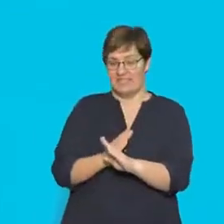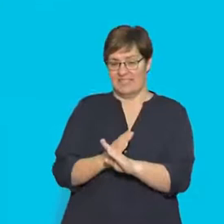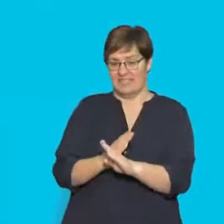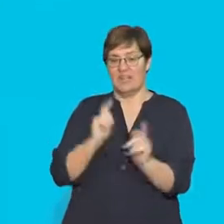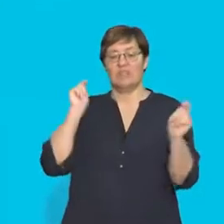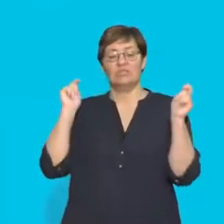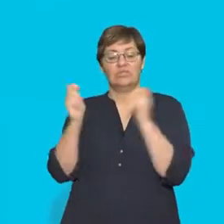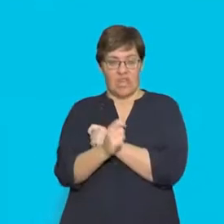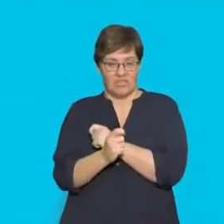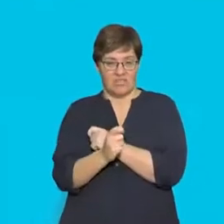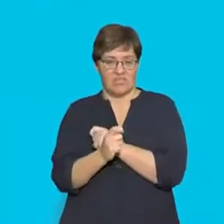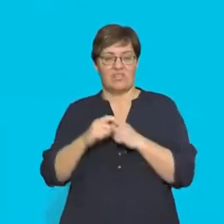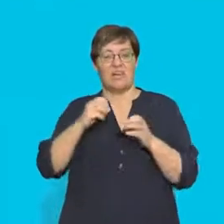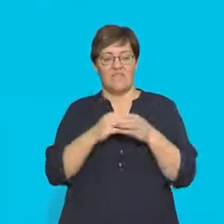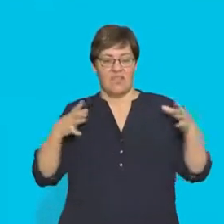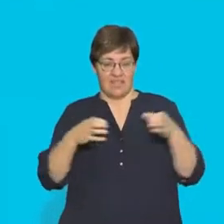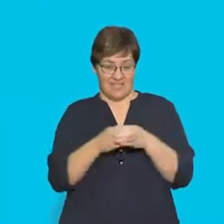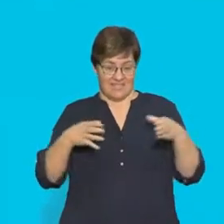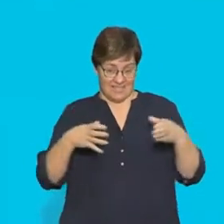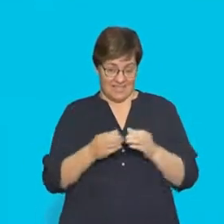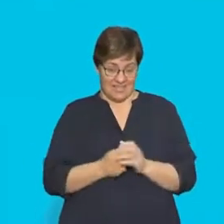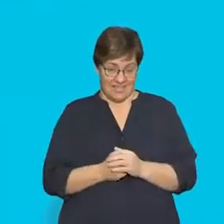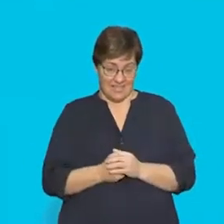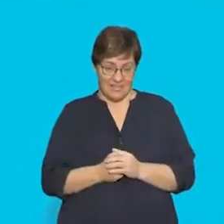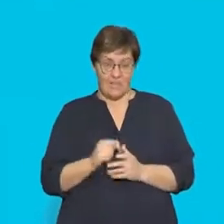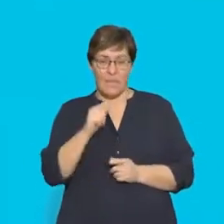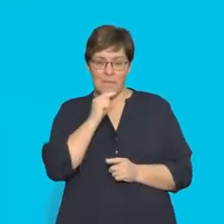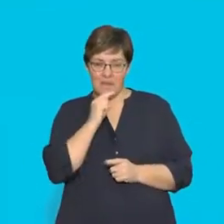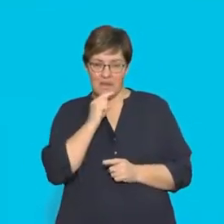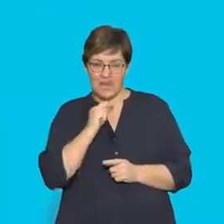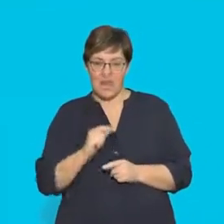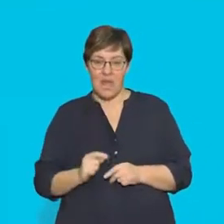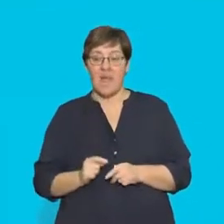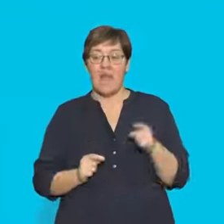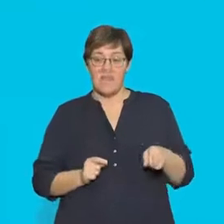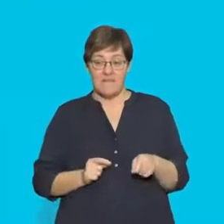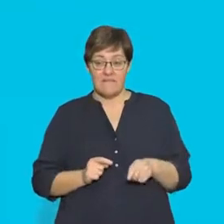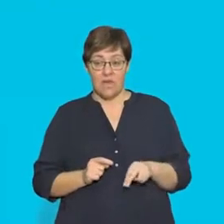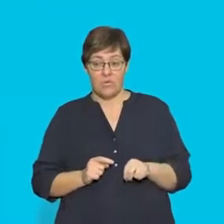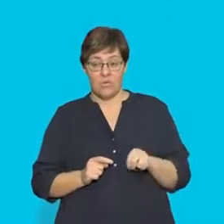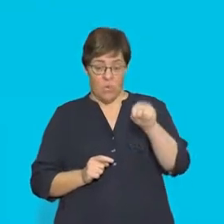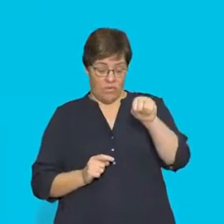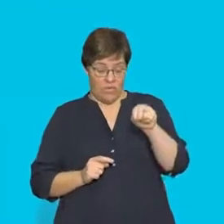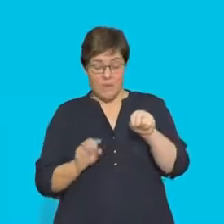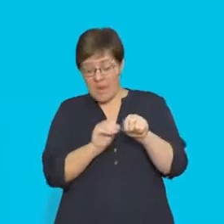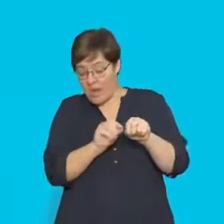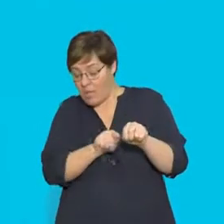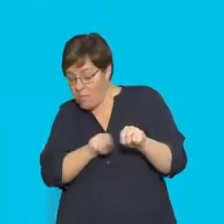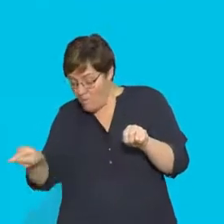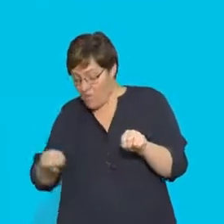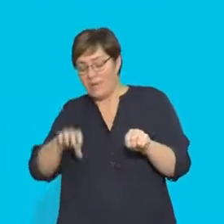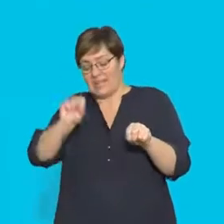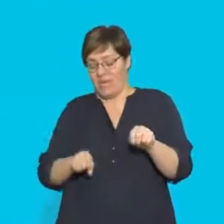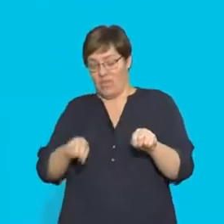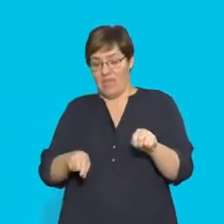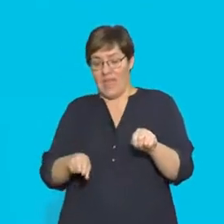the change of magnetic flux. So a retreating south pole would be drawn back It wouldn't allow it to create